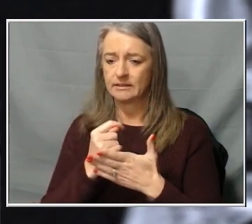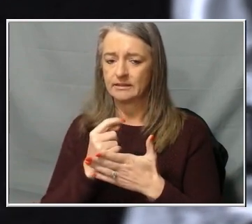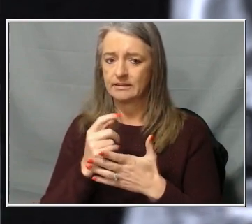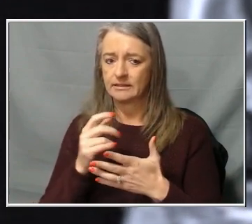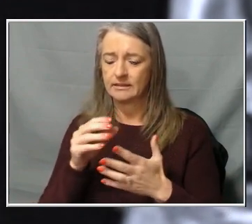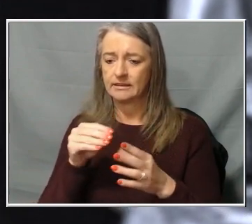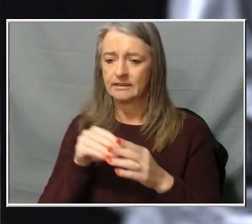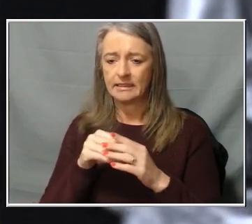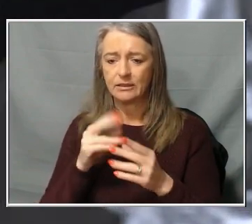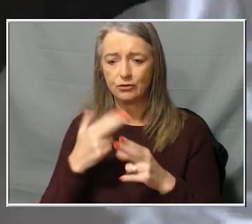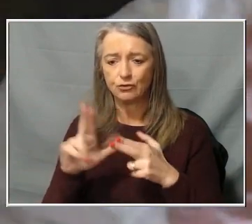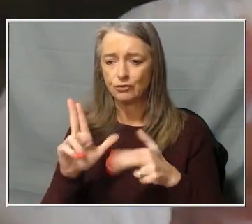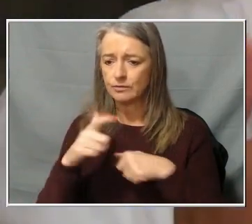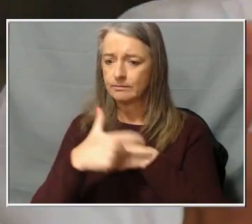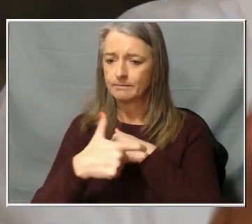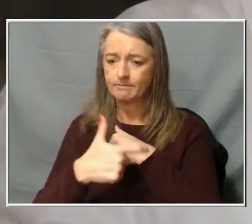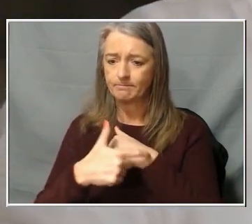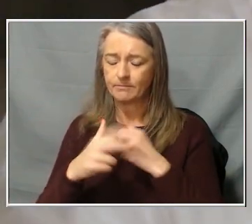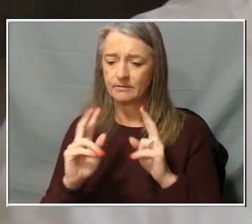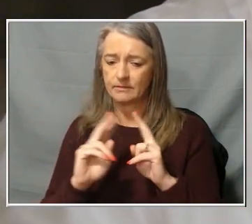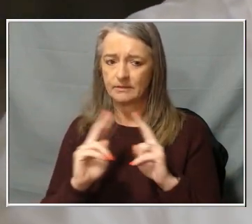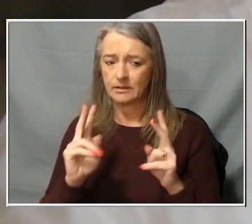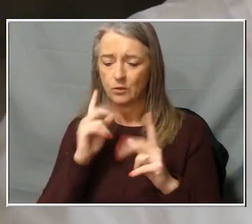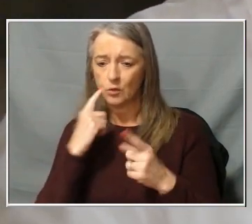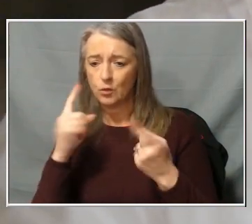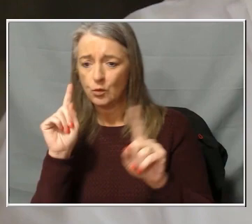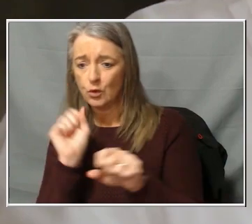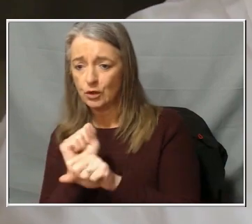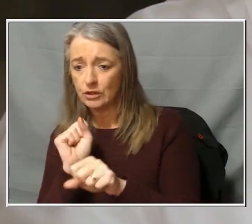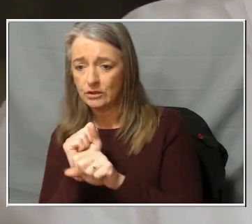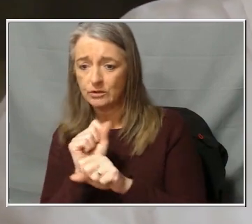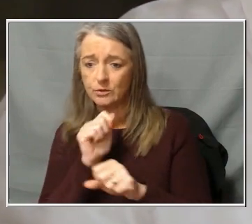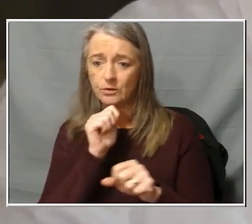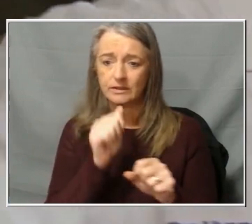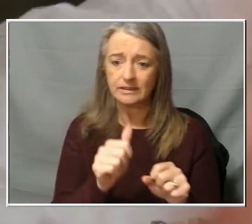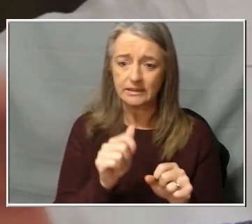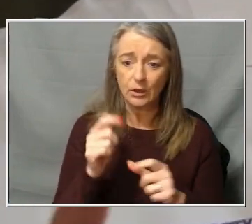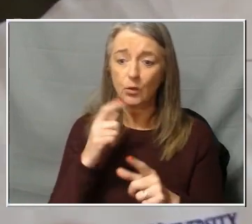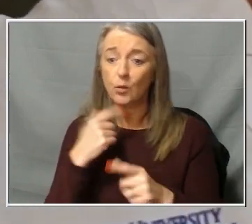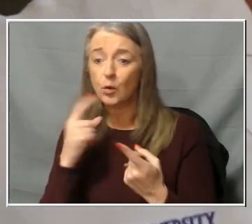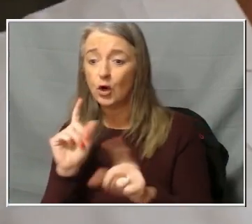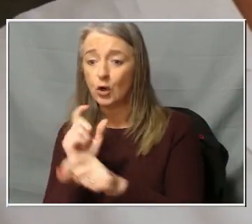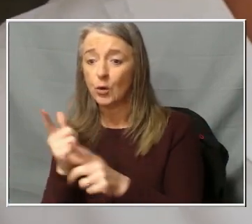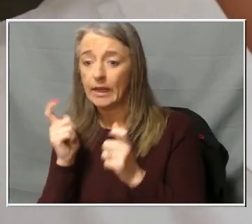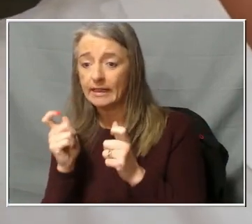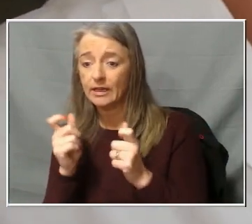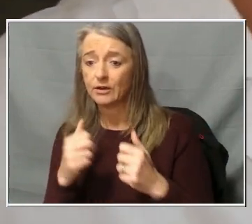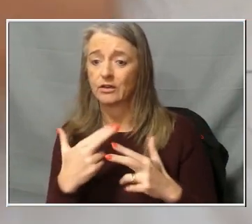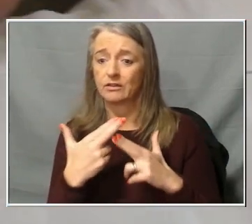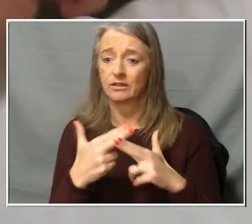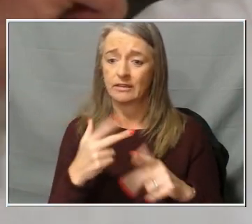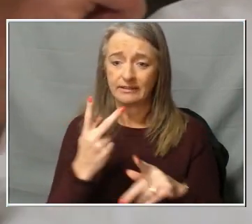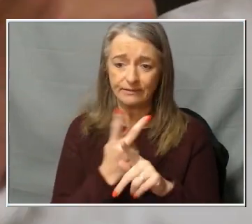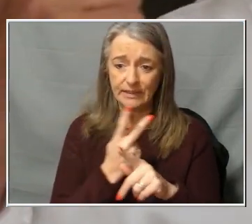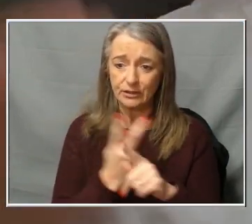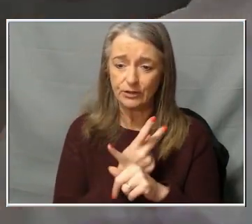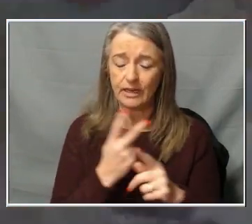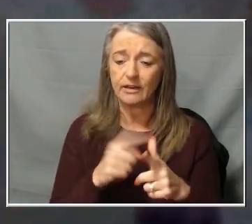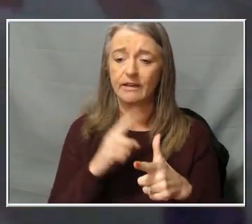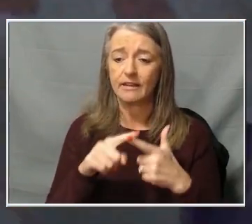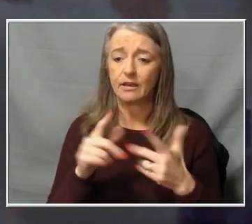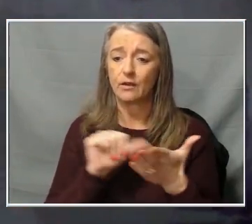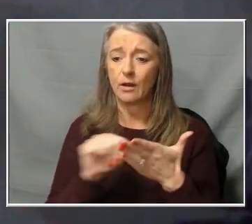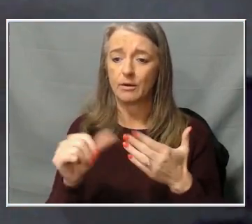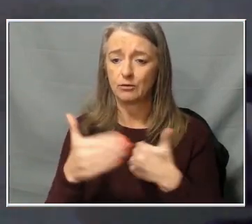in a very short amount of time. This is either going to work quickly, or we're going to call this a day, figure out what this is, and then go to the operating